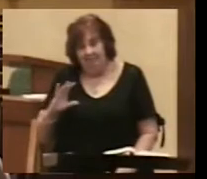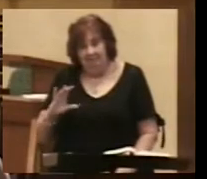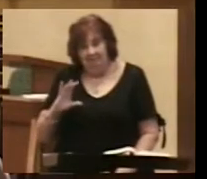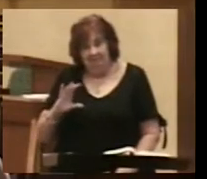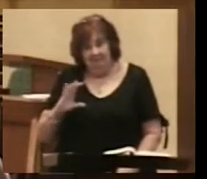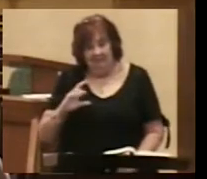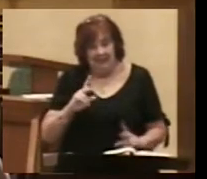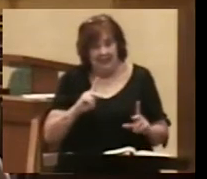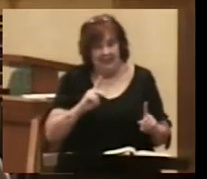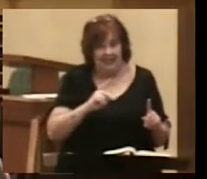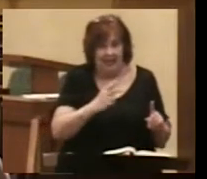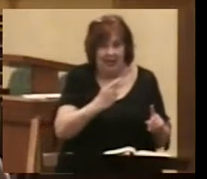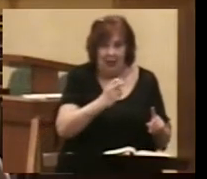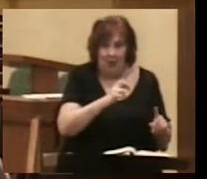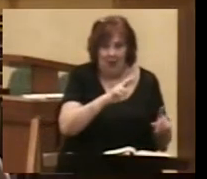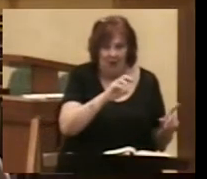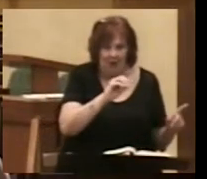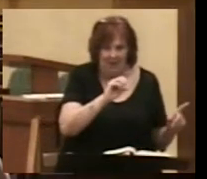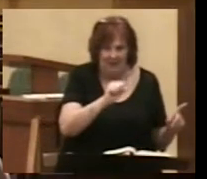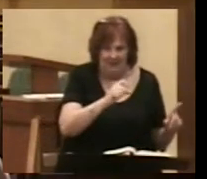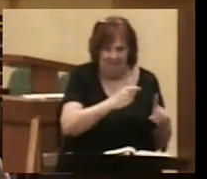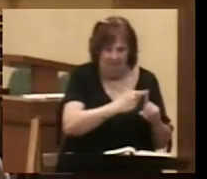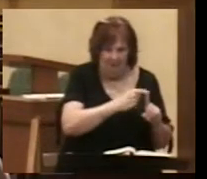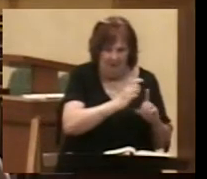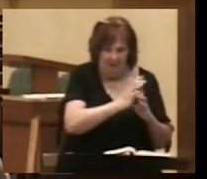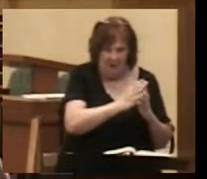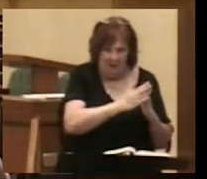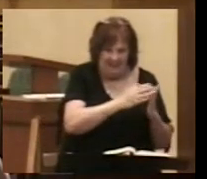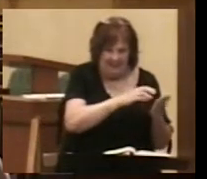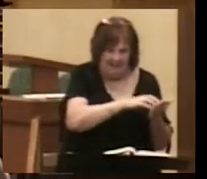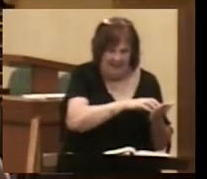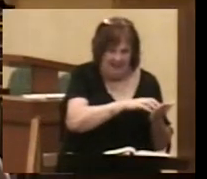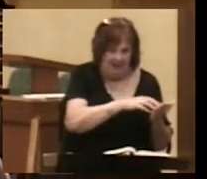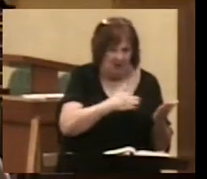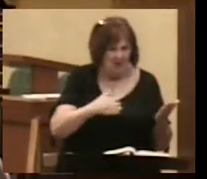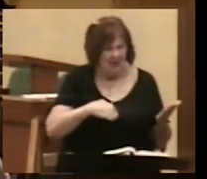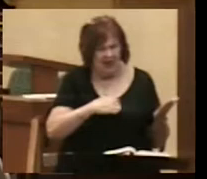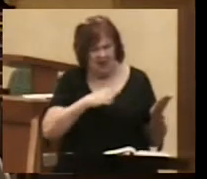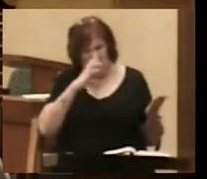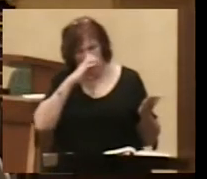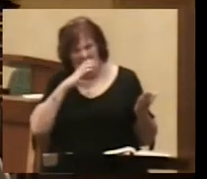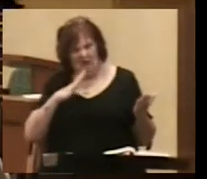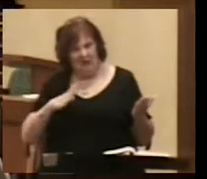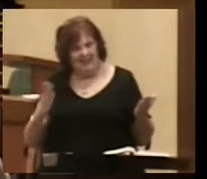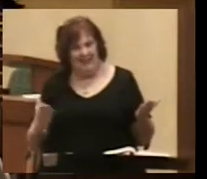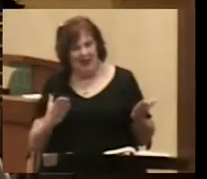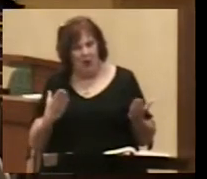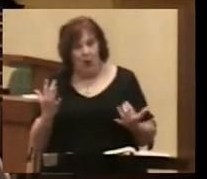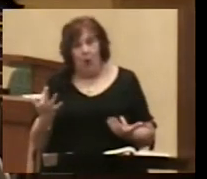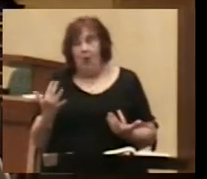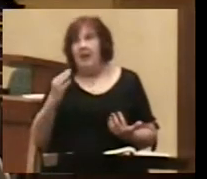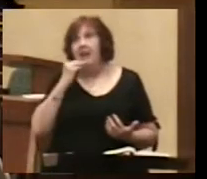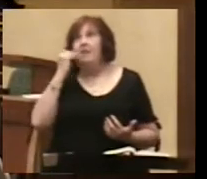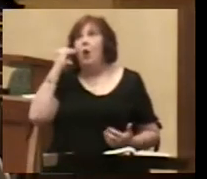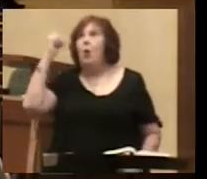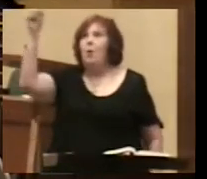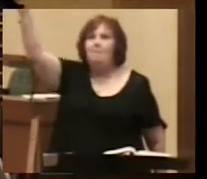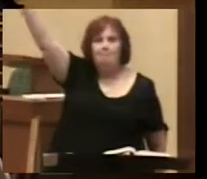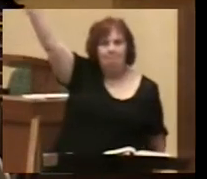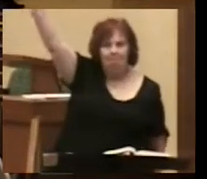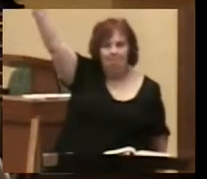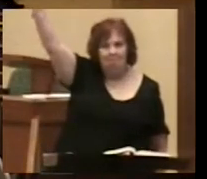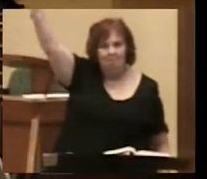heroes, we can say that we are strangers, aliens on this earth, awaiting the homeland that God